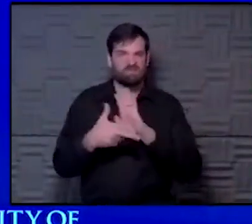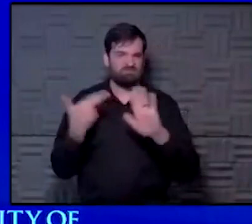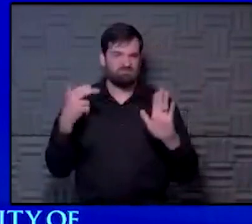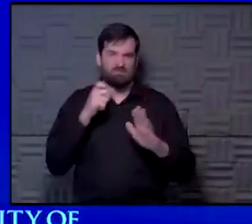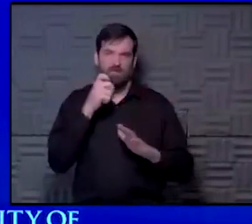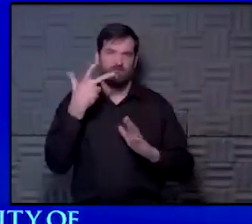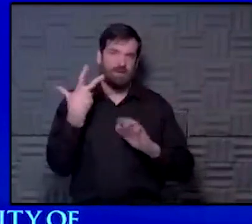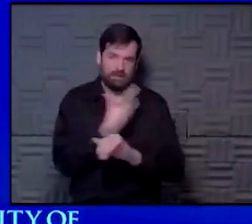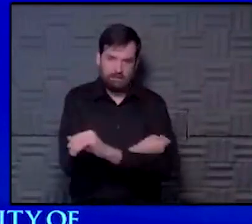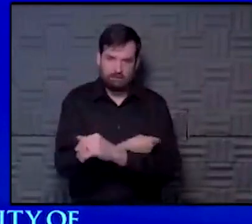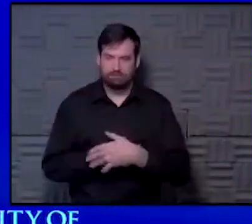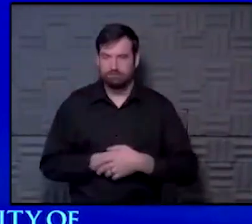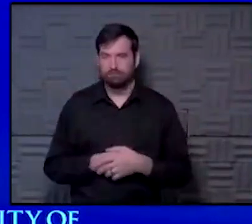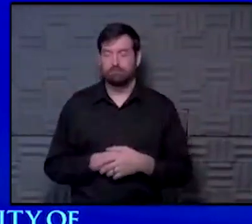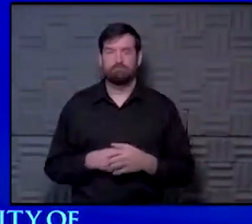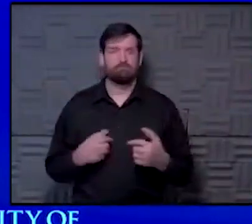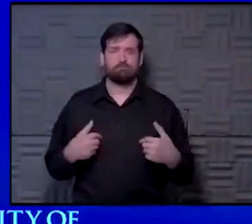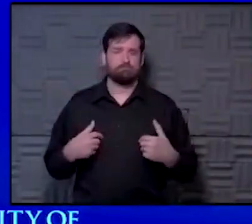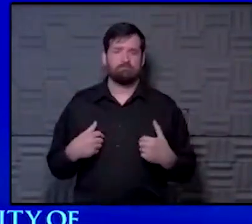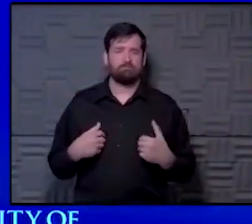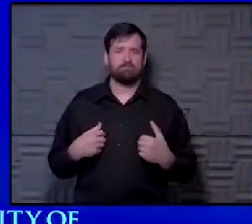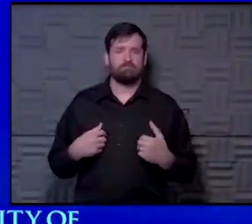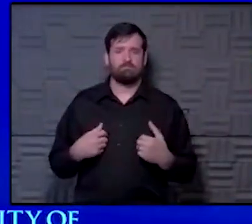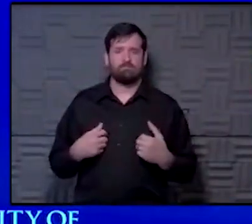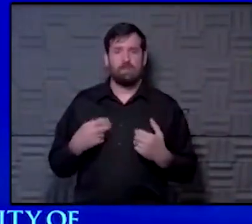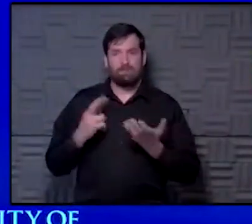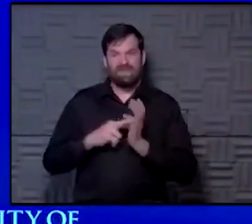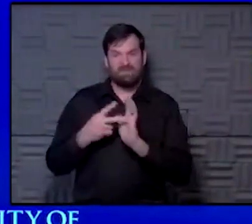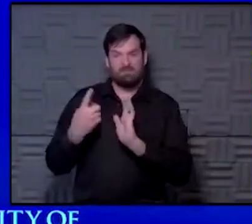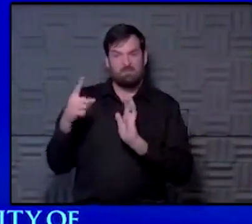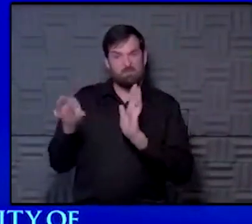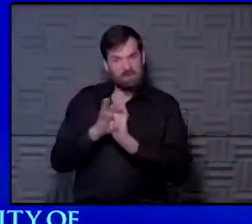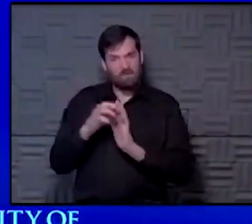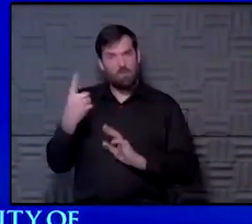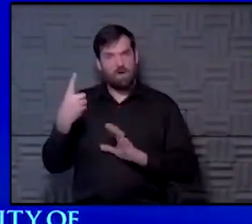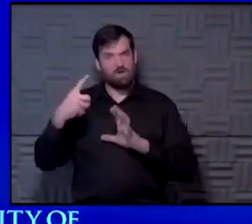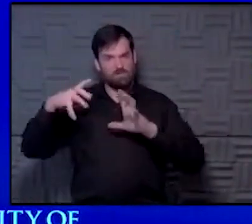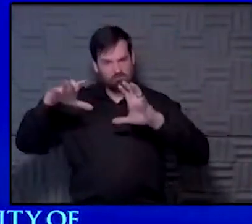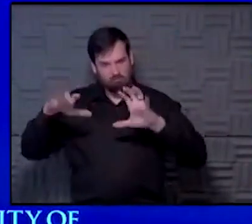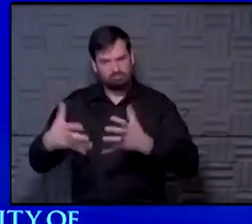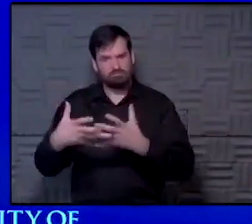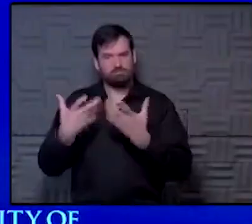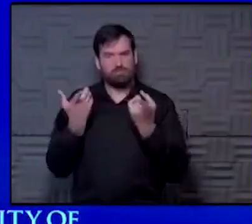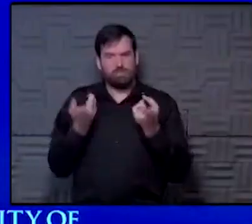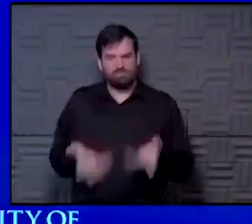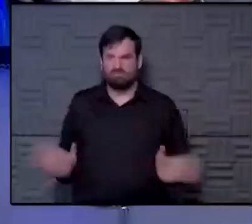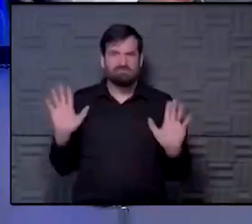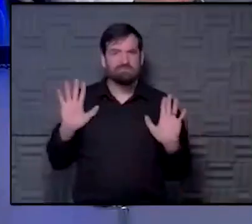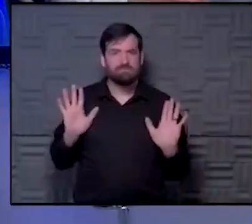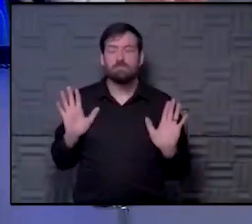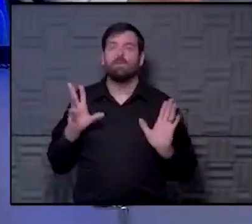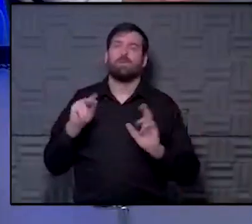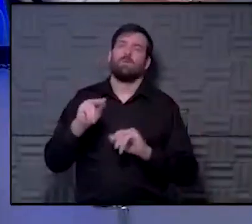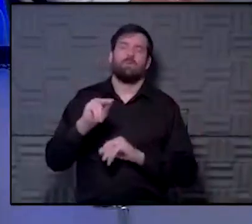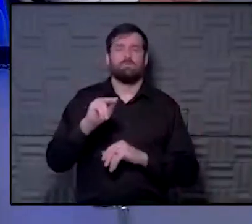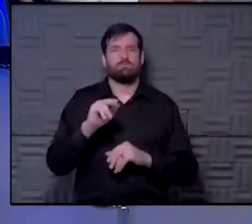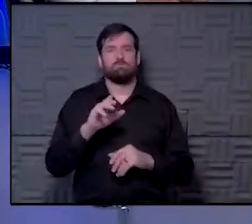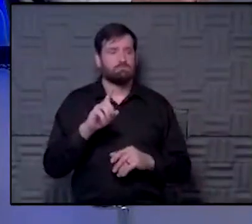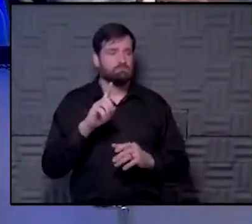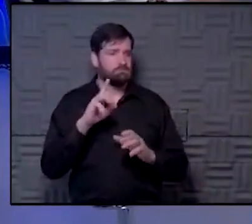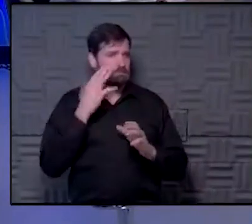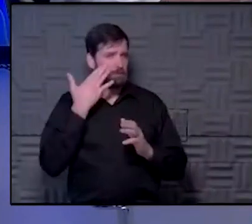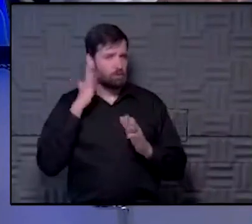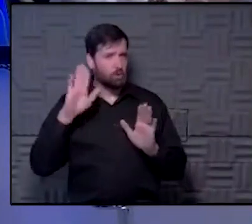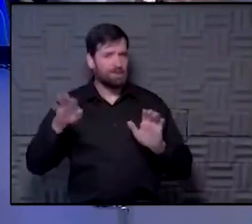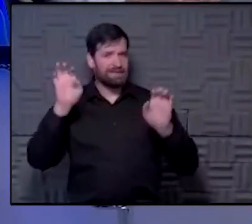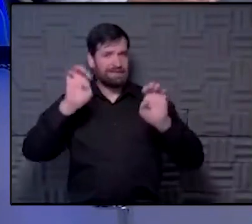Yeah. I don't read it as pick one and limit your bubble. Right. Now, it gets hard, too, because we knew on Easter people wanted